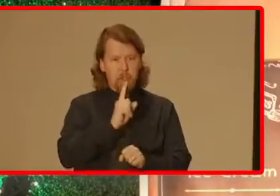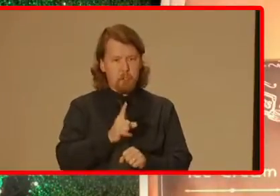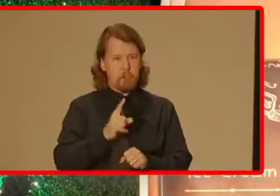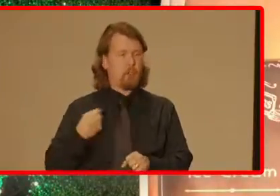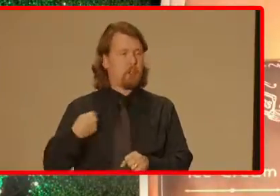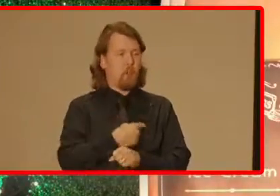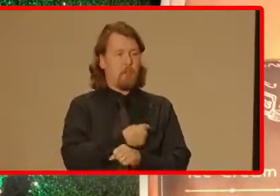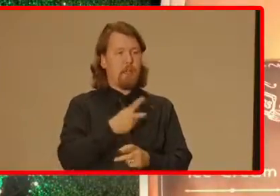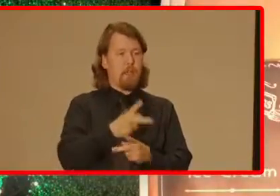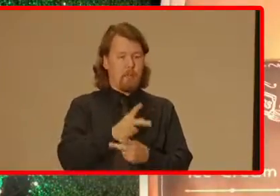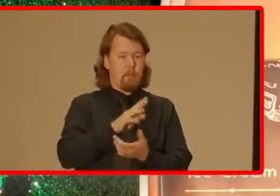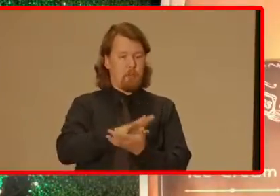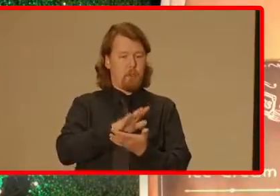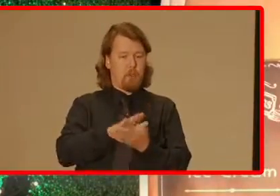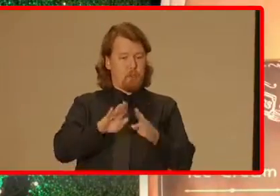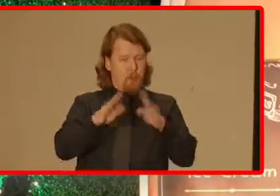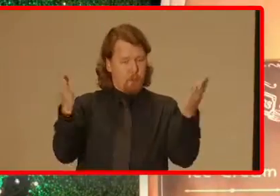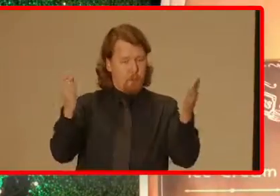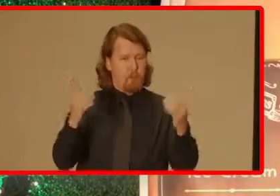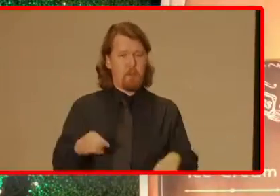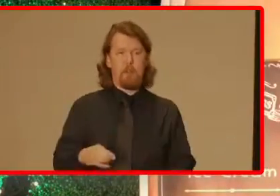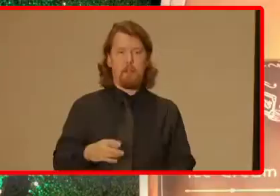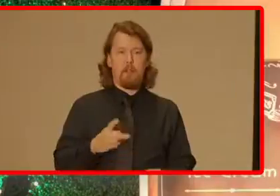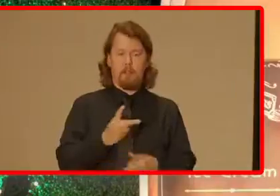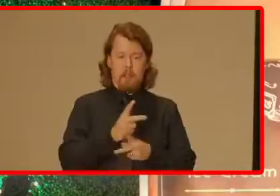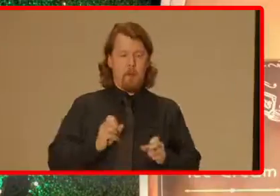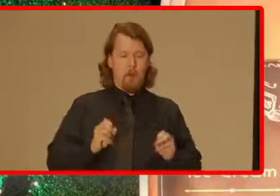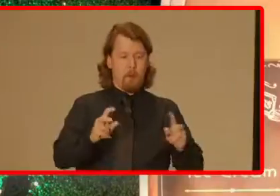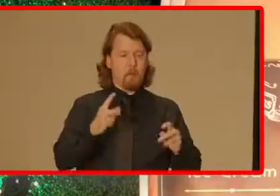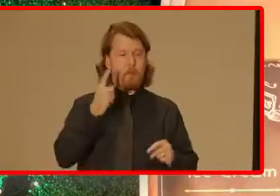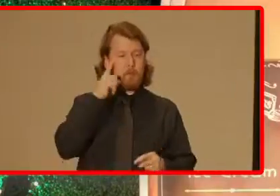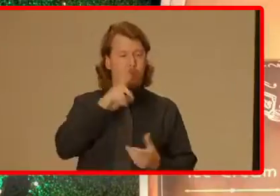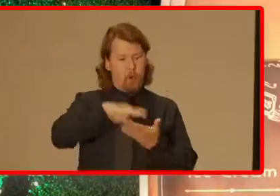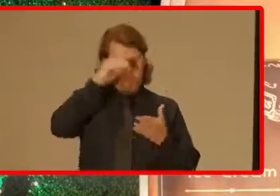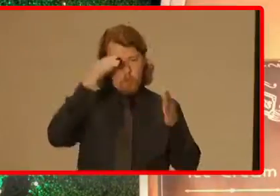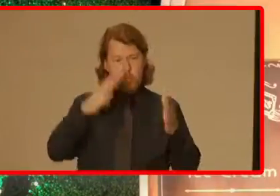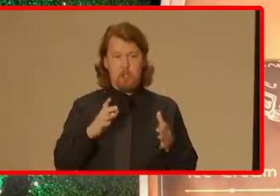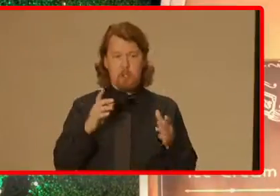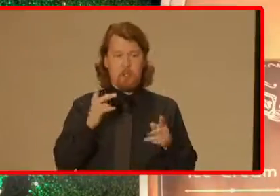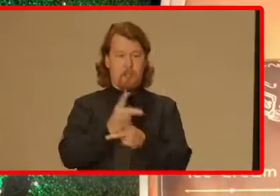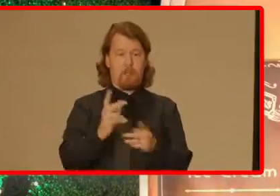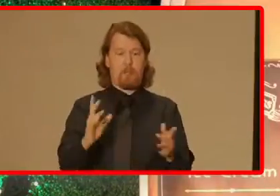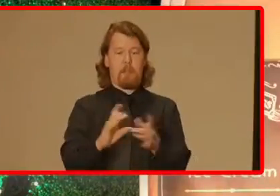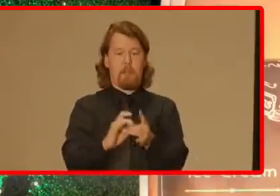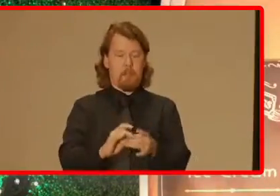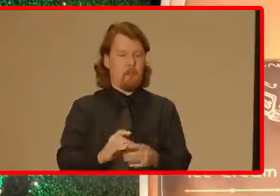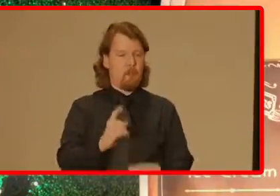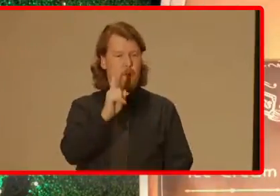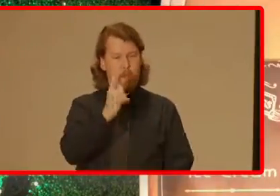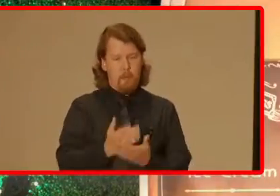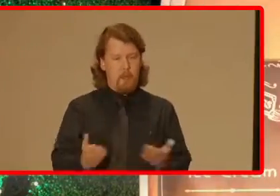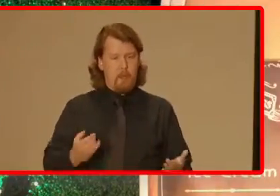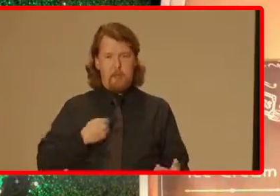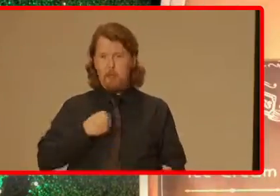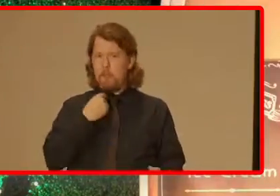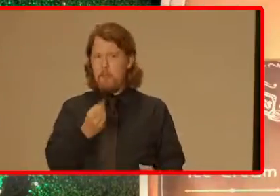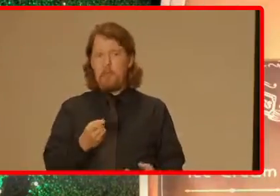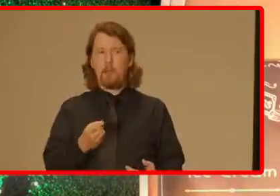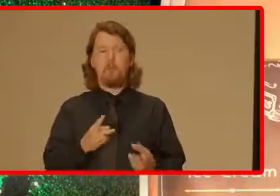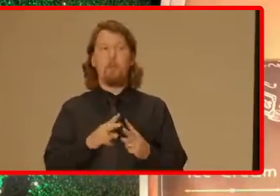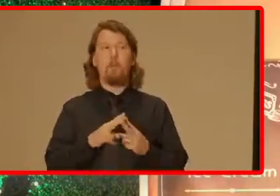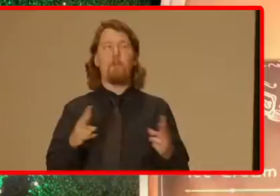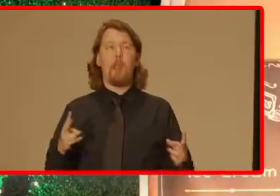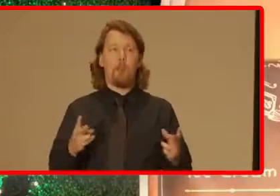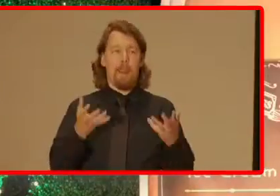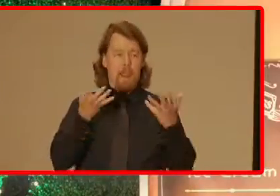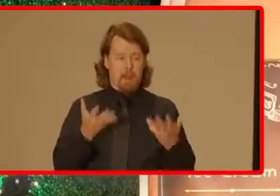kept our schools open and kept an opportunity for our students to keep connected. One thing that I can tell you weighed heavy on